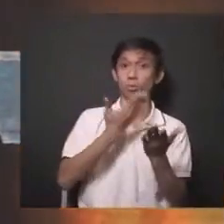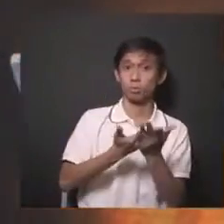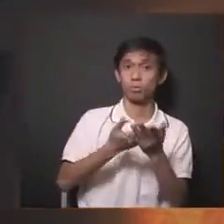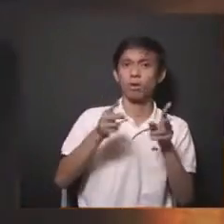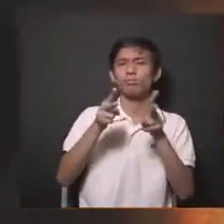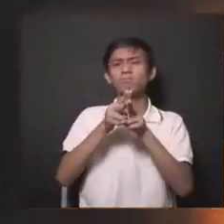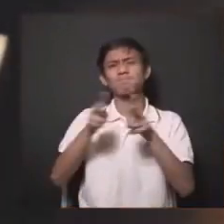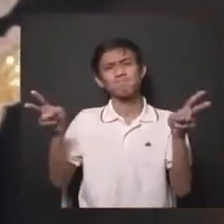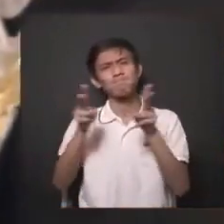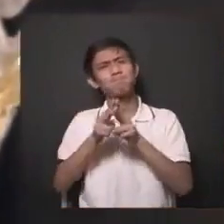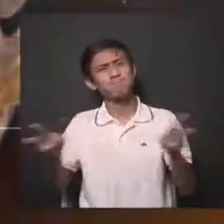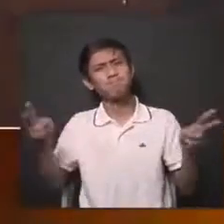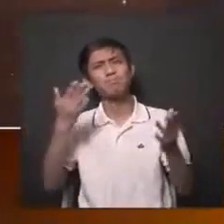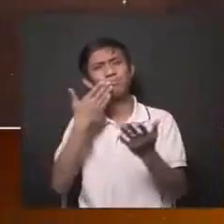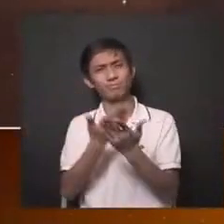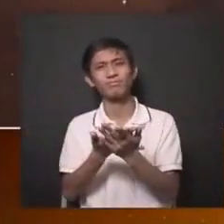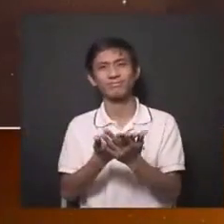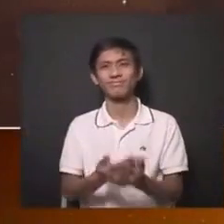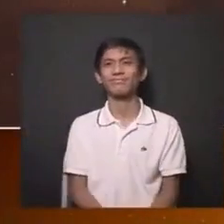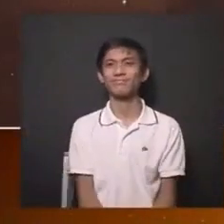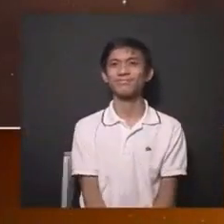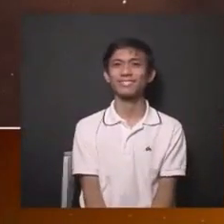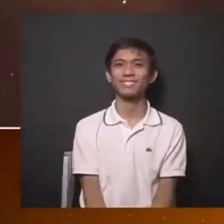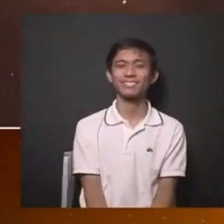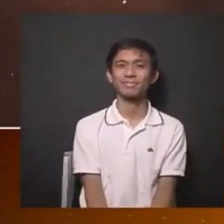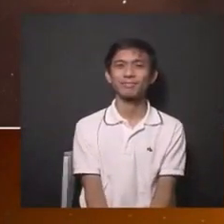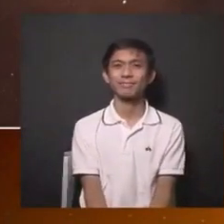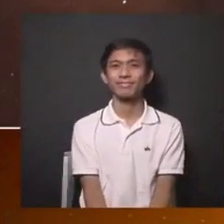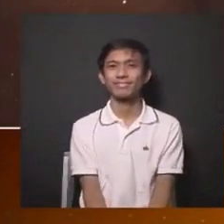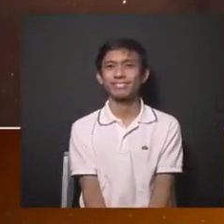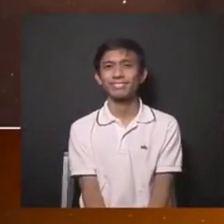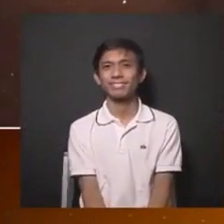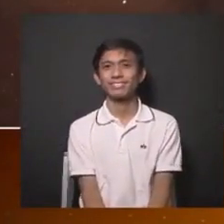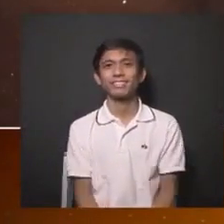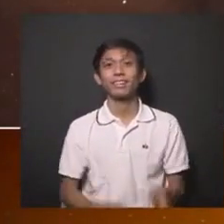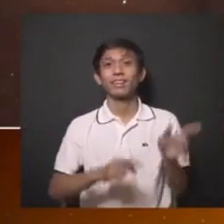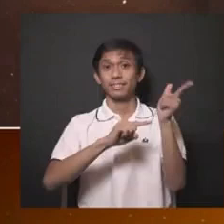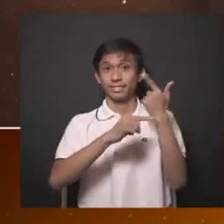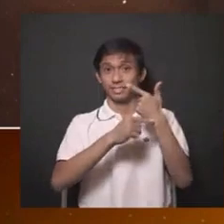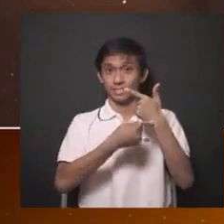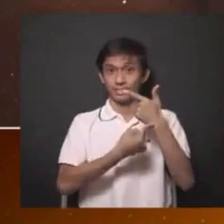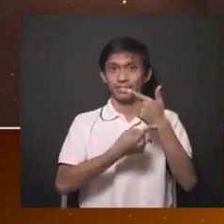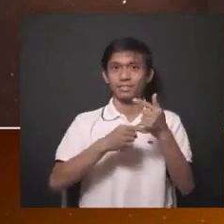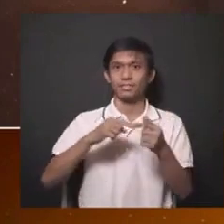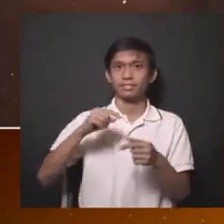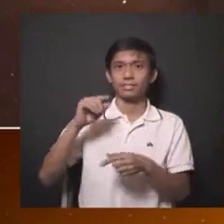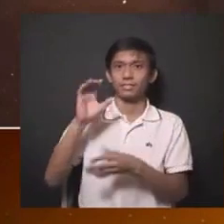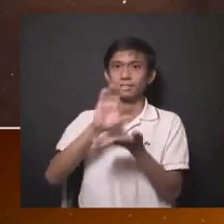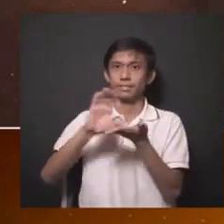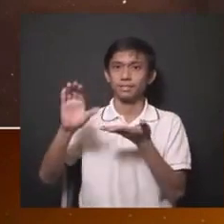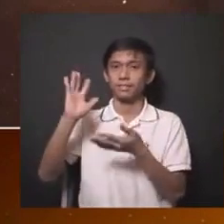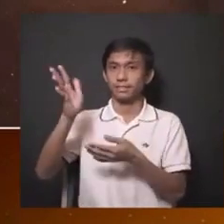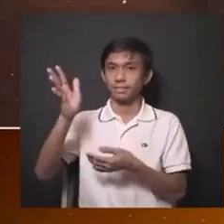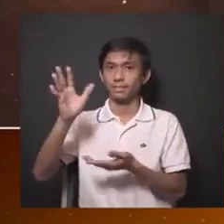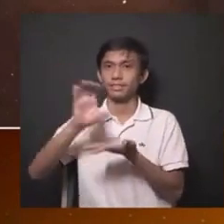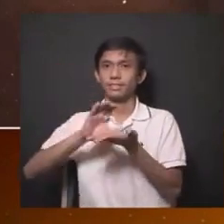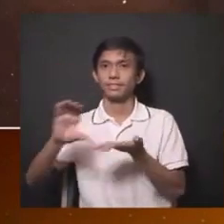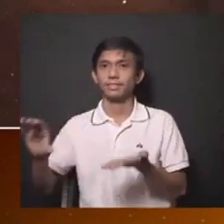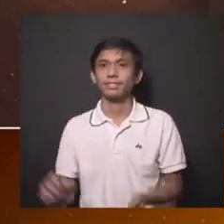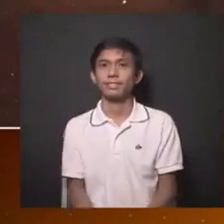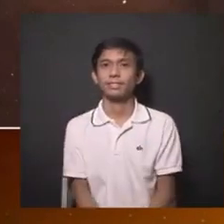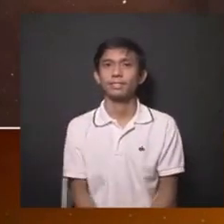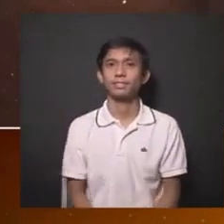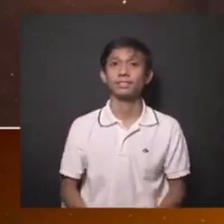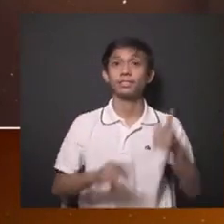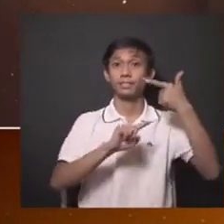good. Genesis is 50 chapters. 50 chapters. In Genesis chapter 1, God saw that it